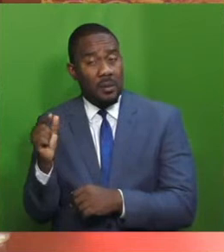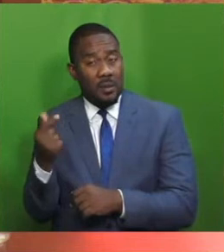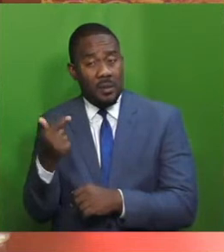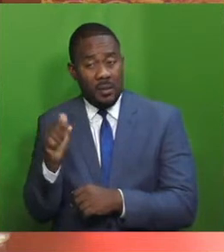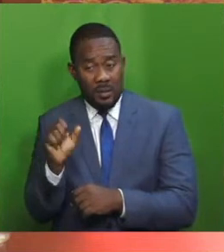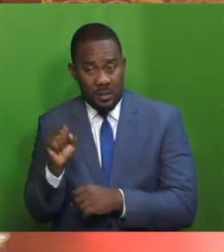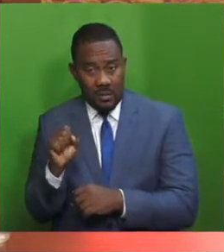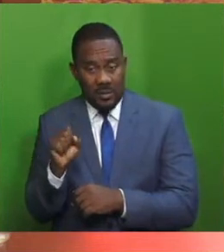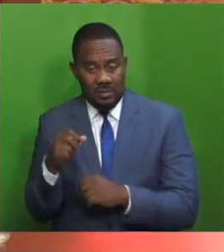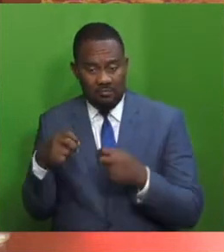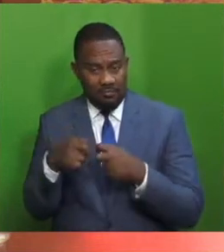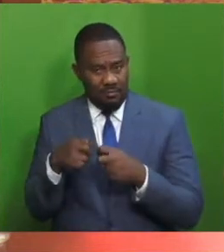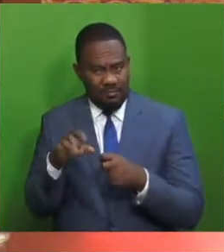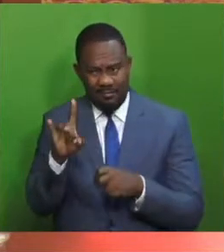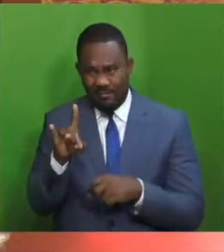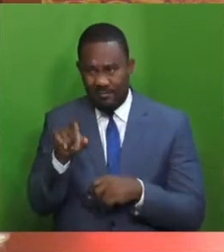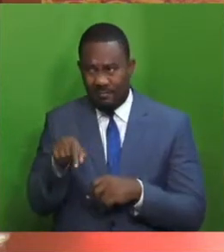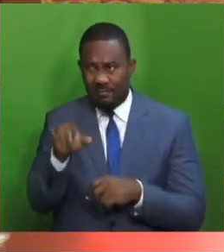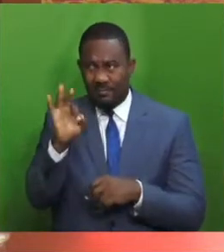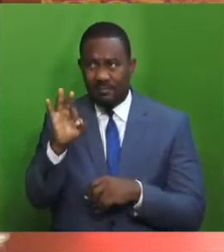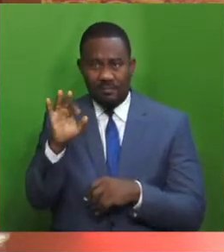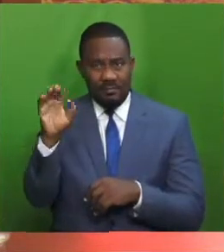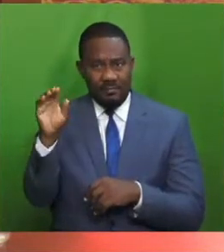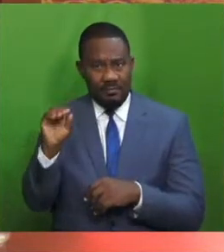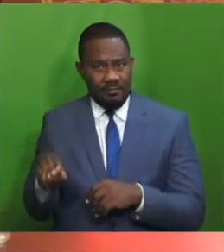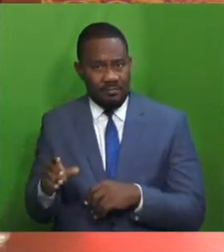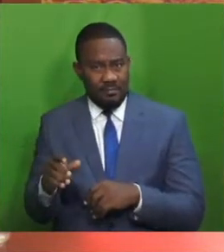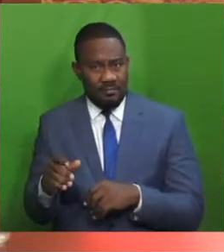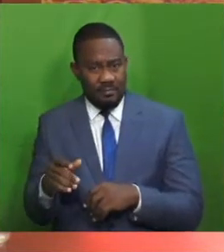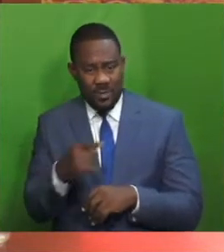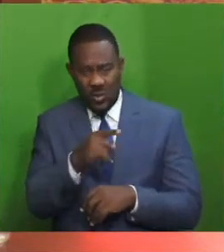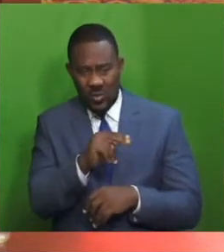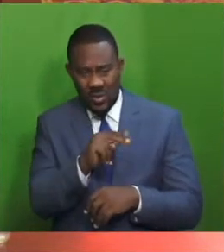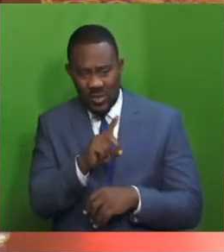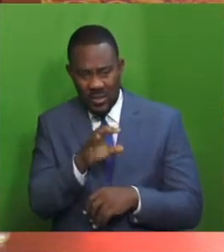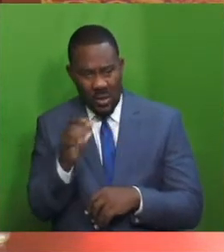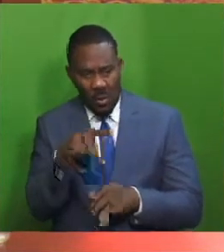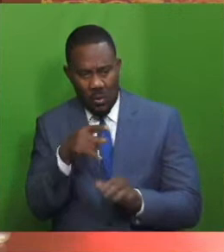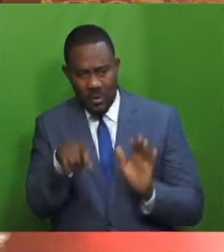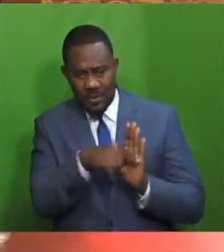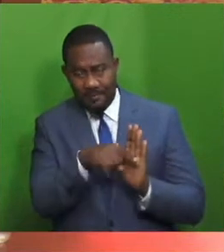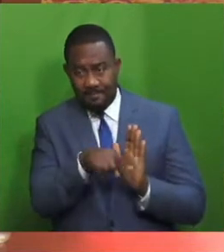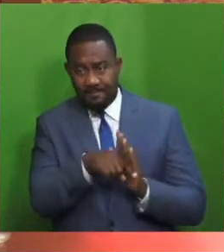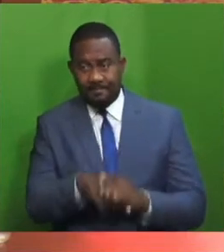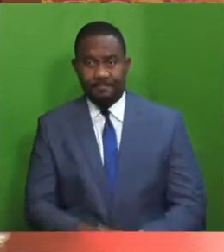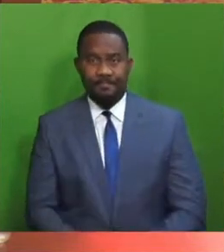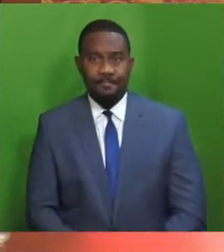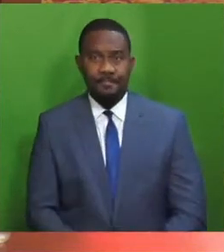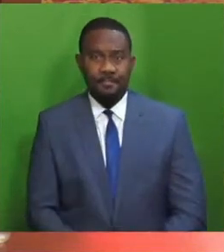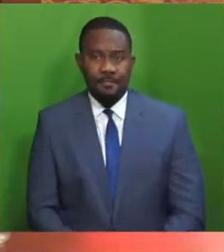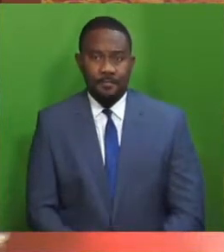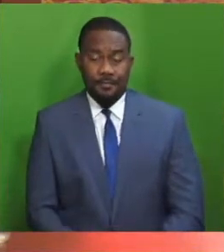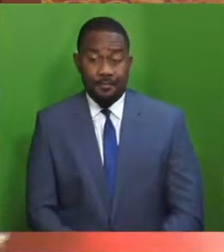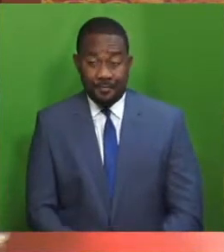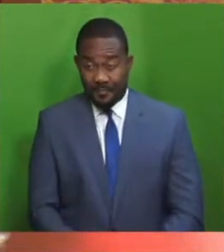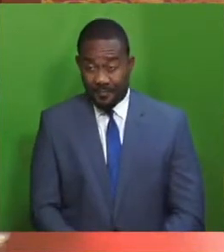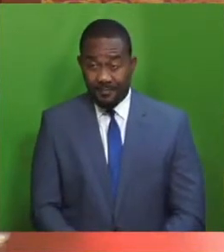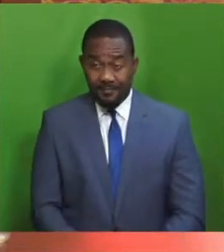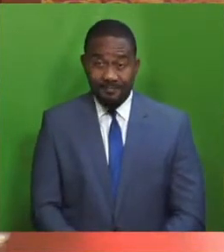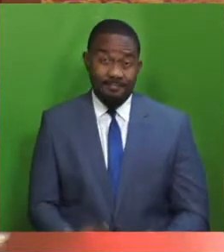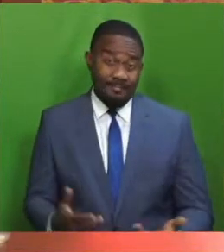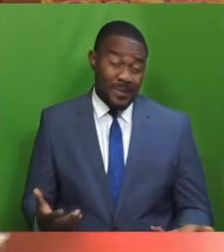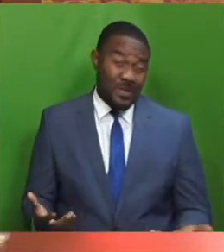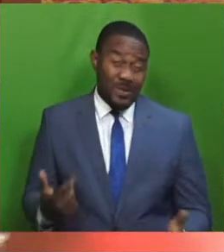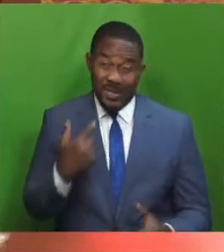19.2%. Electricity 8.9. When you grew in the negative. Mr. Speaker, so when we talk about better managers of the